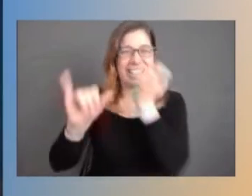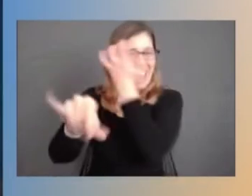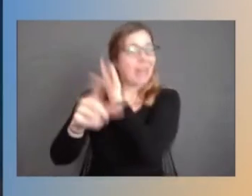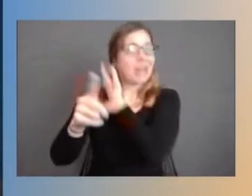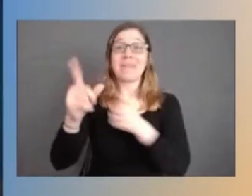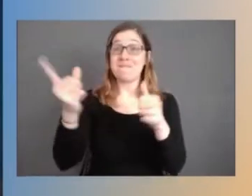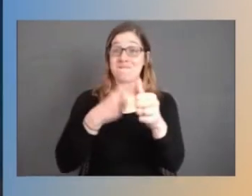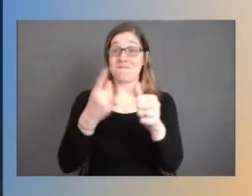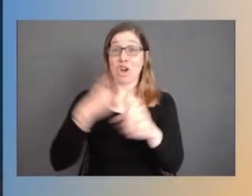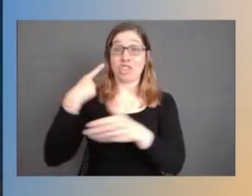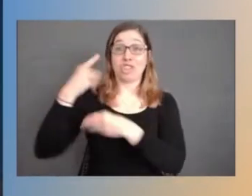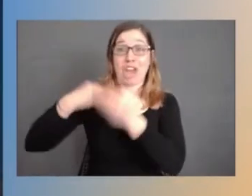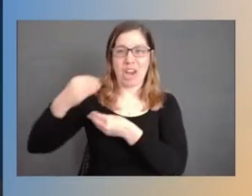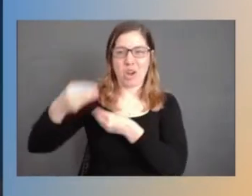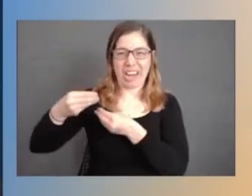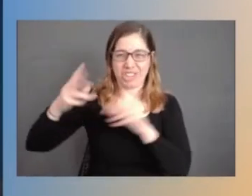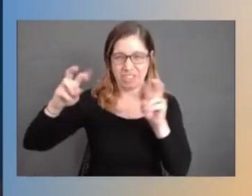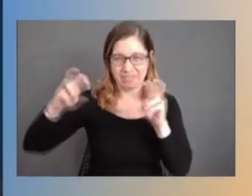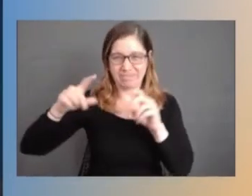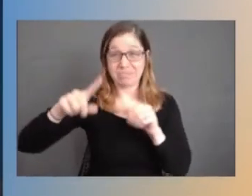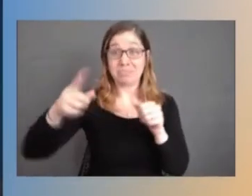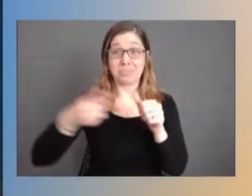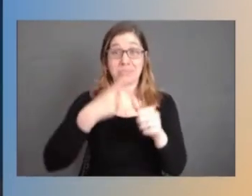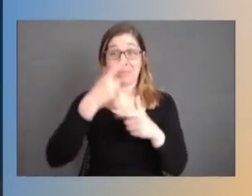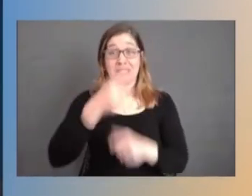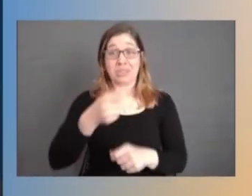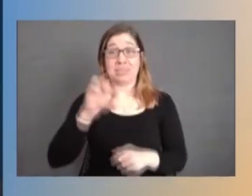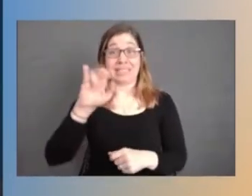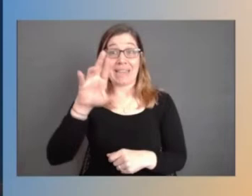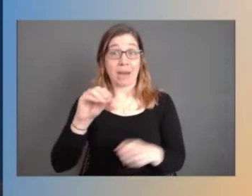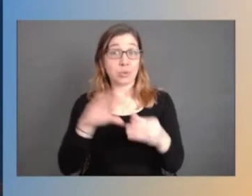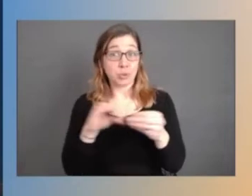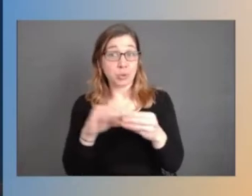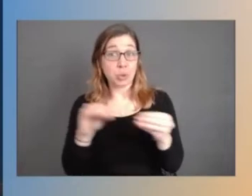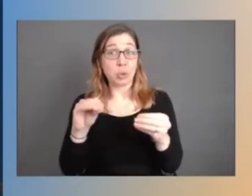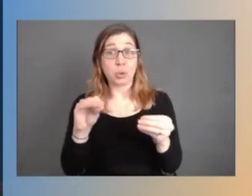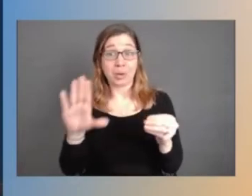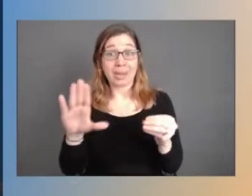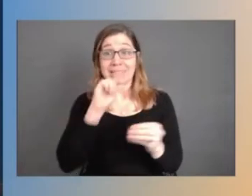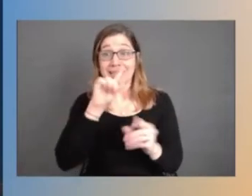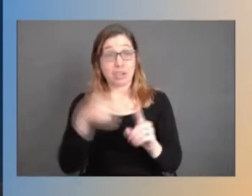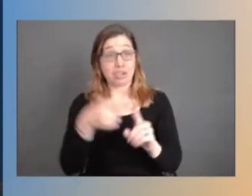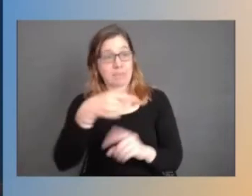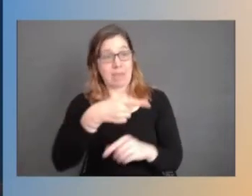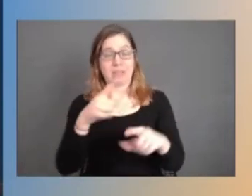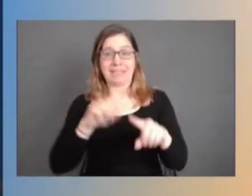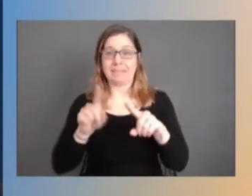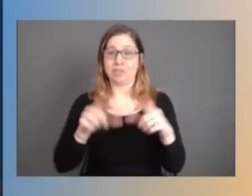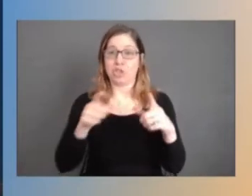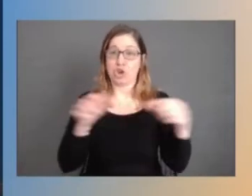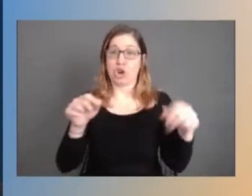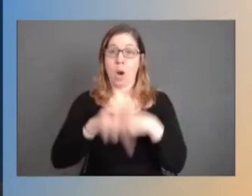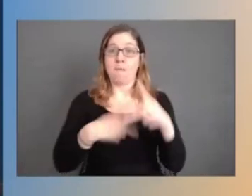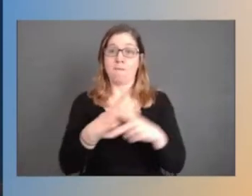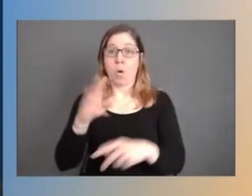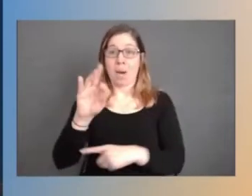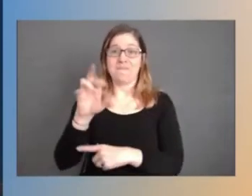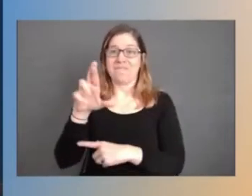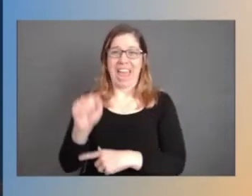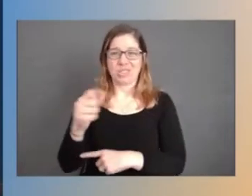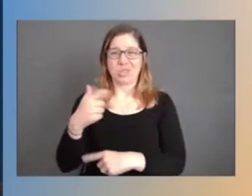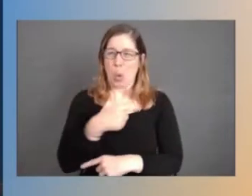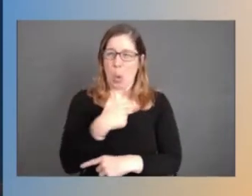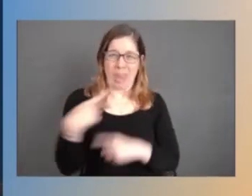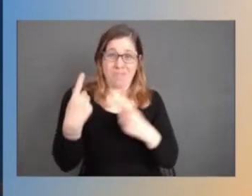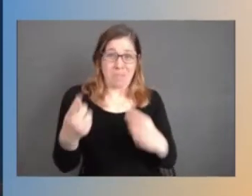the really interesting thing about the Nitro story is it's not just about these different card form factors, but we've been building silicon generation